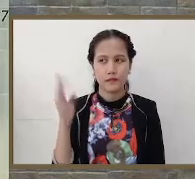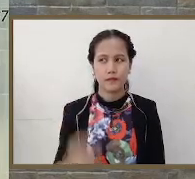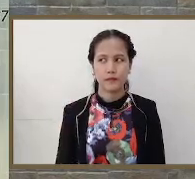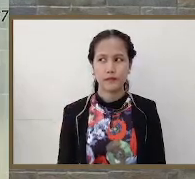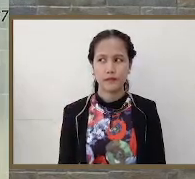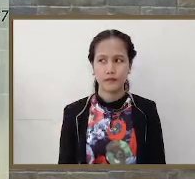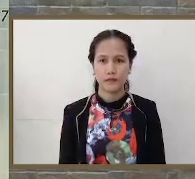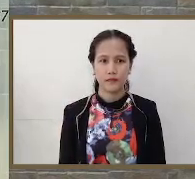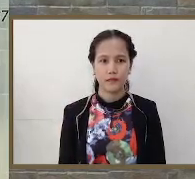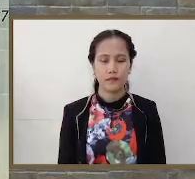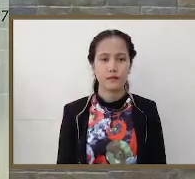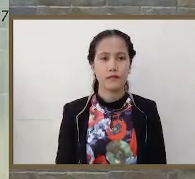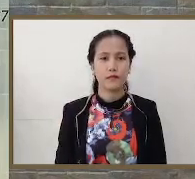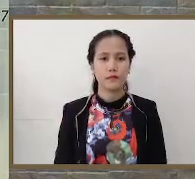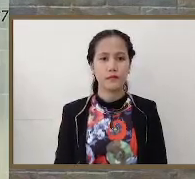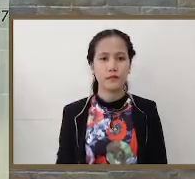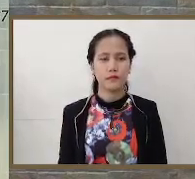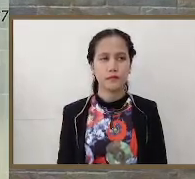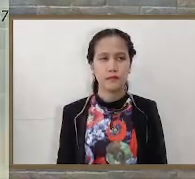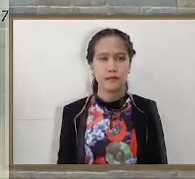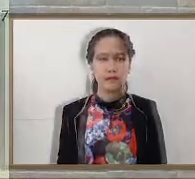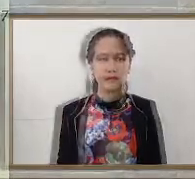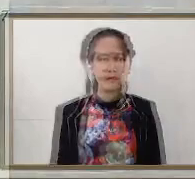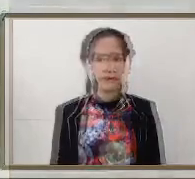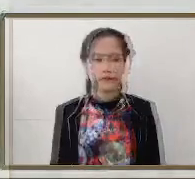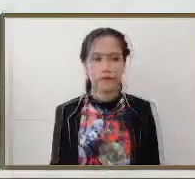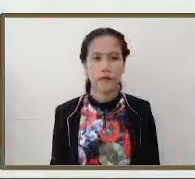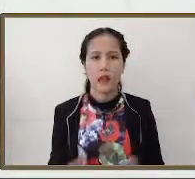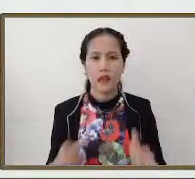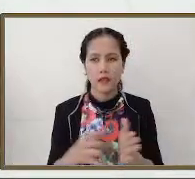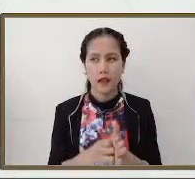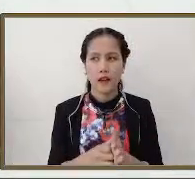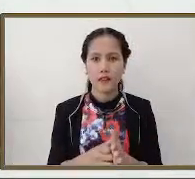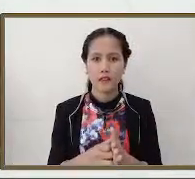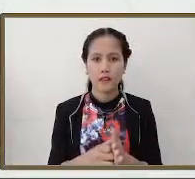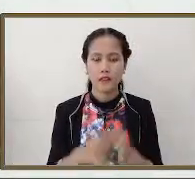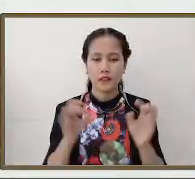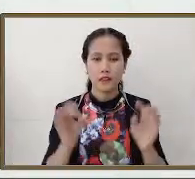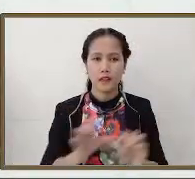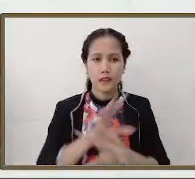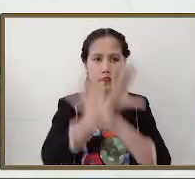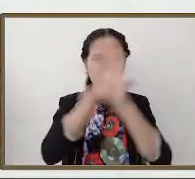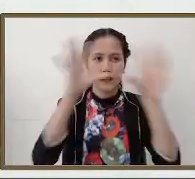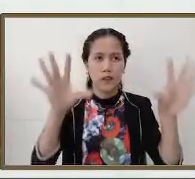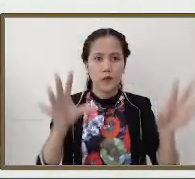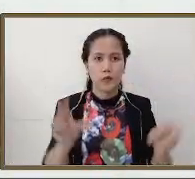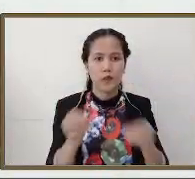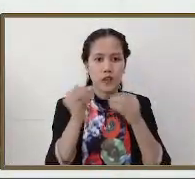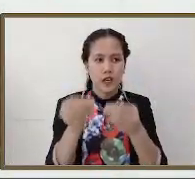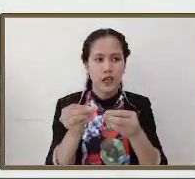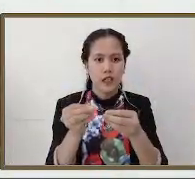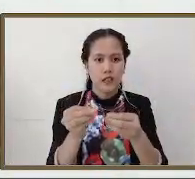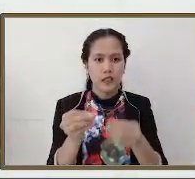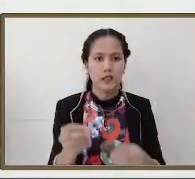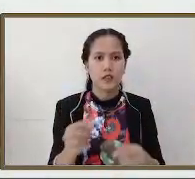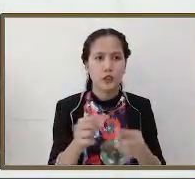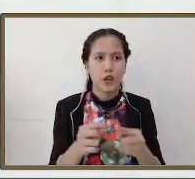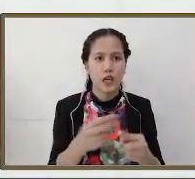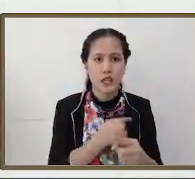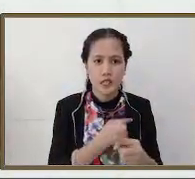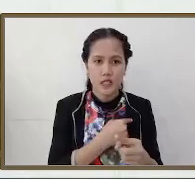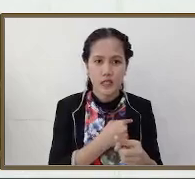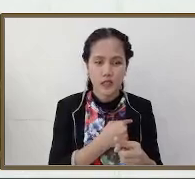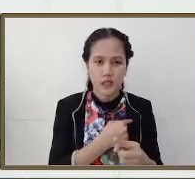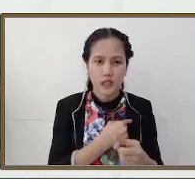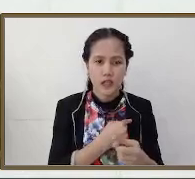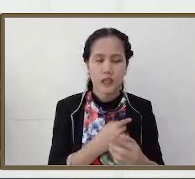Timothy chapter 3 verse 7, brethren, clearly emphasizes that there are people, sa talata po na